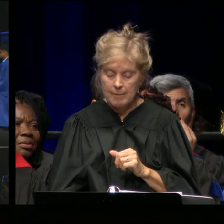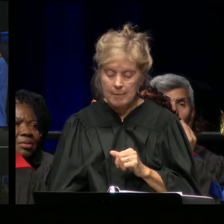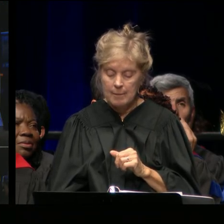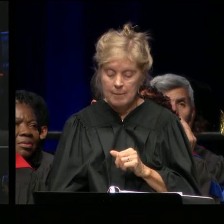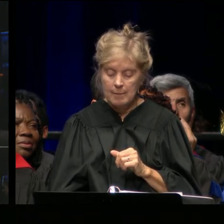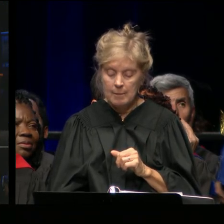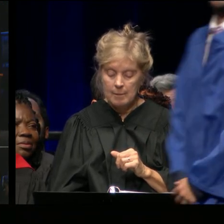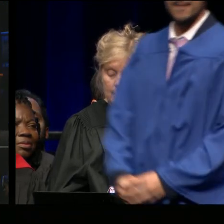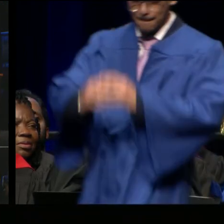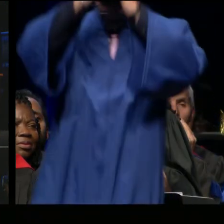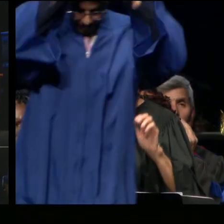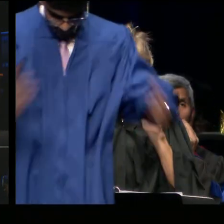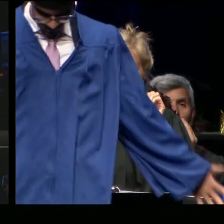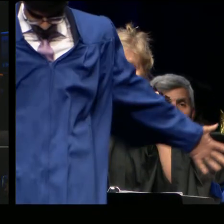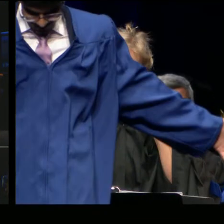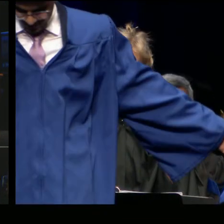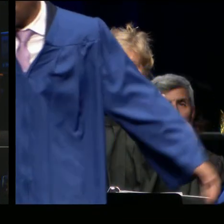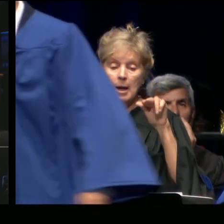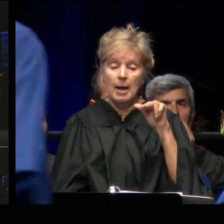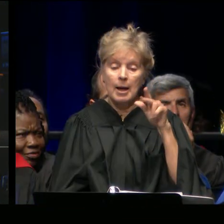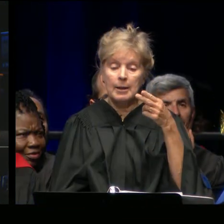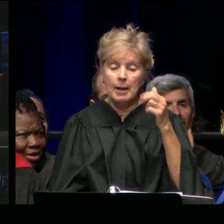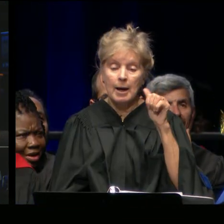Anhad Quatra.